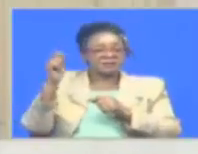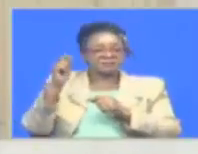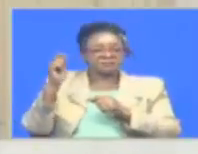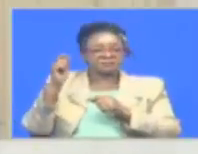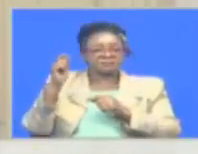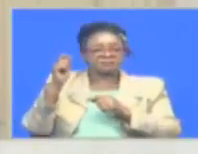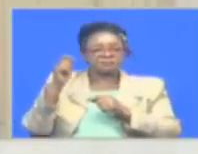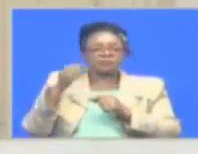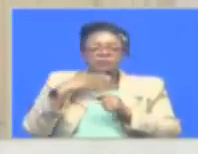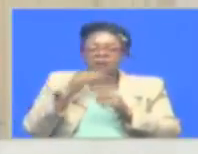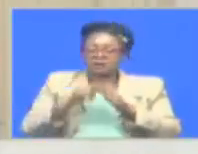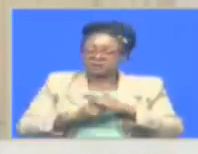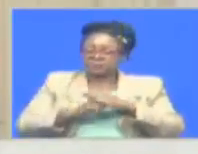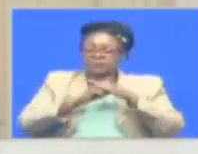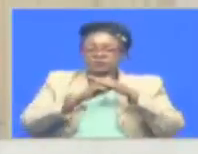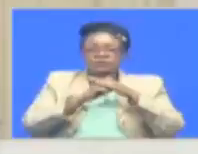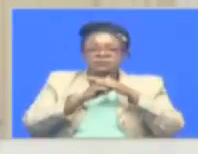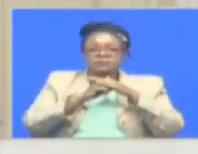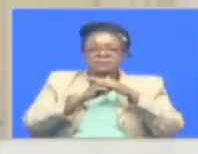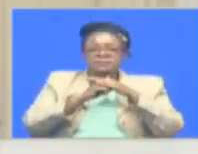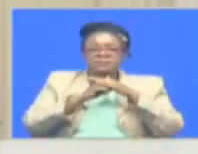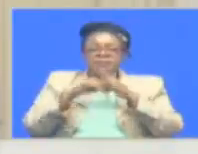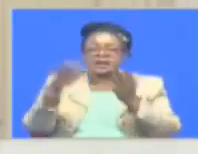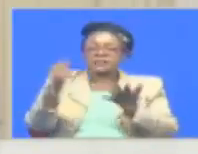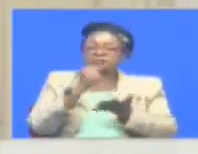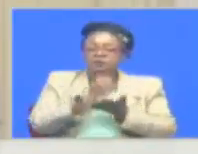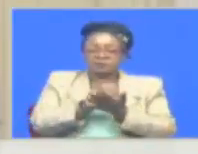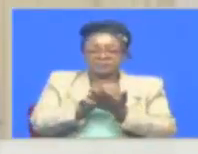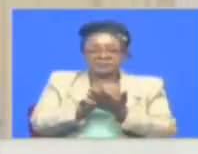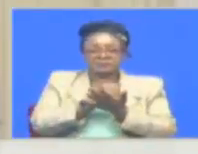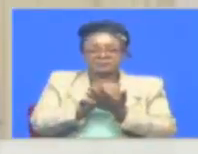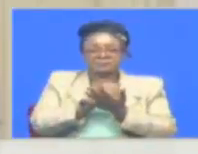the support and endorsement